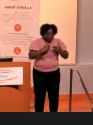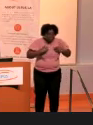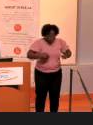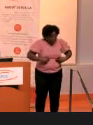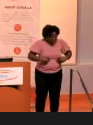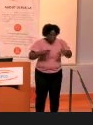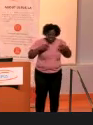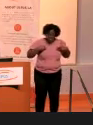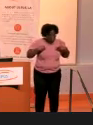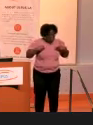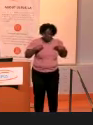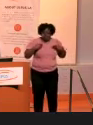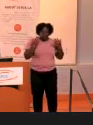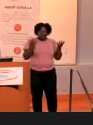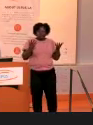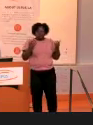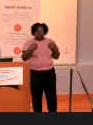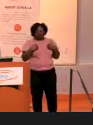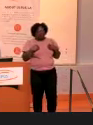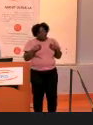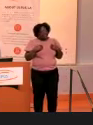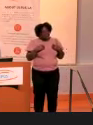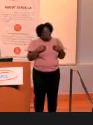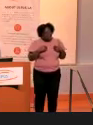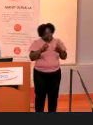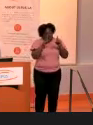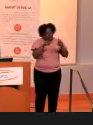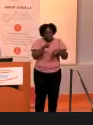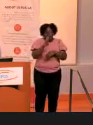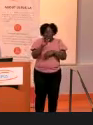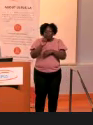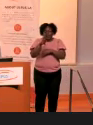then getting a kidney biopsy is recommended.